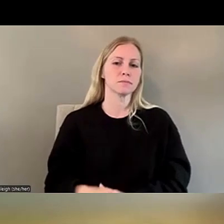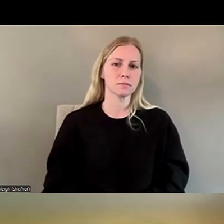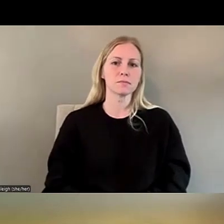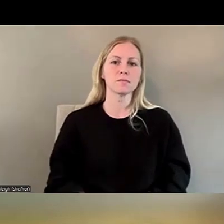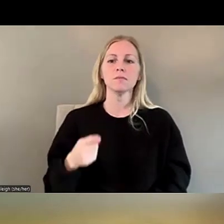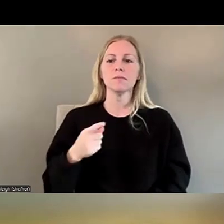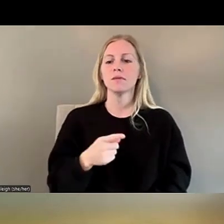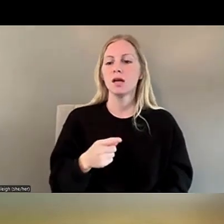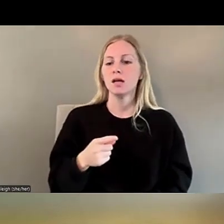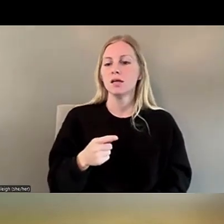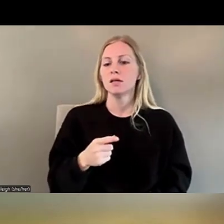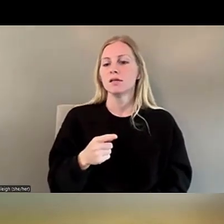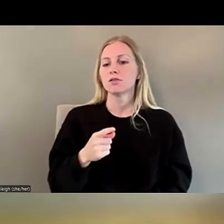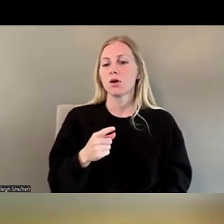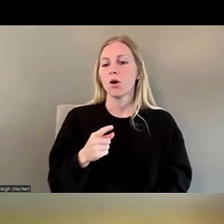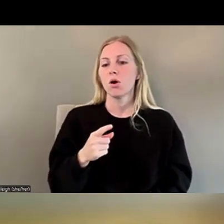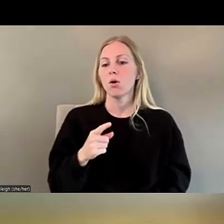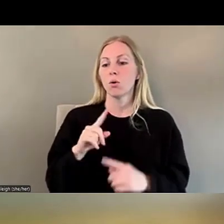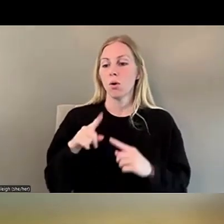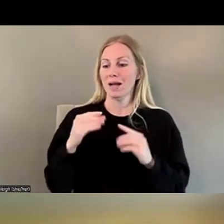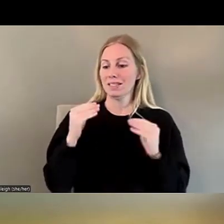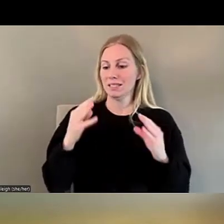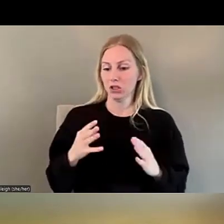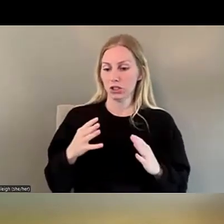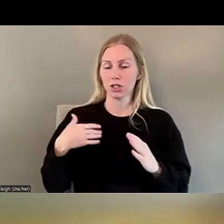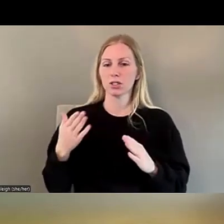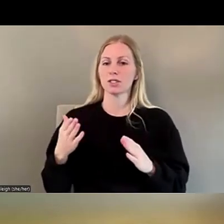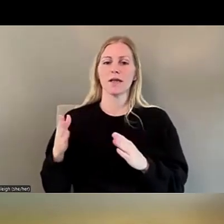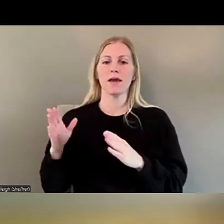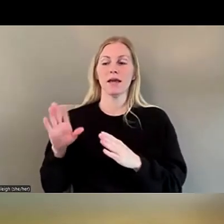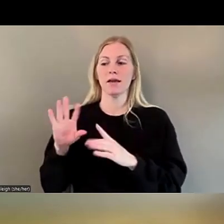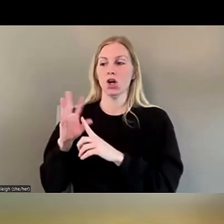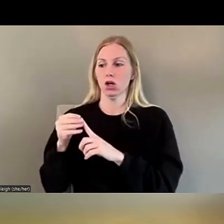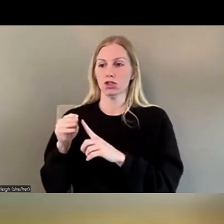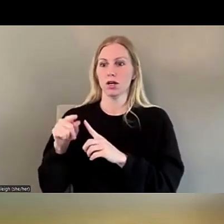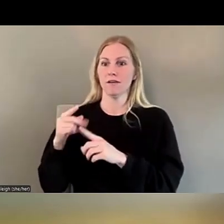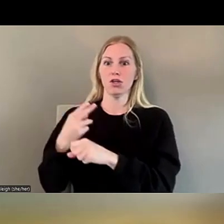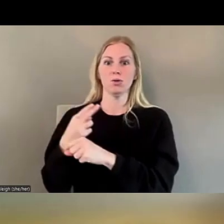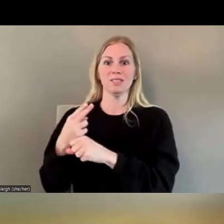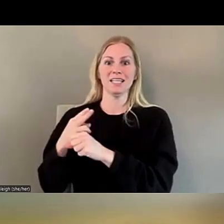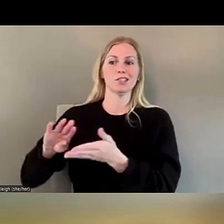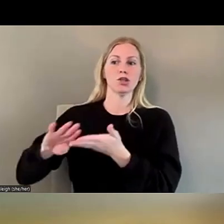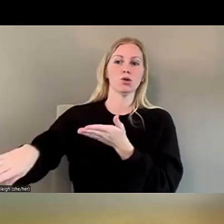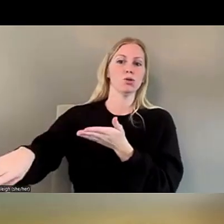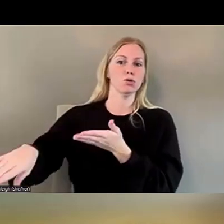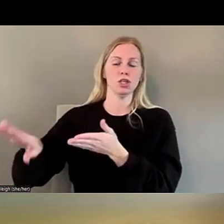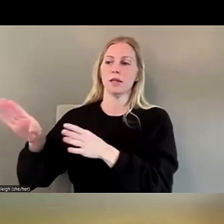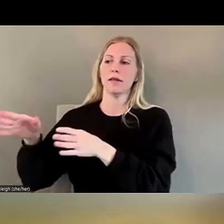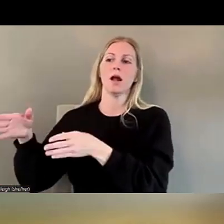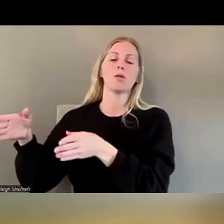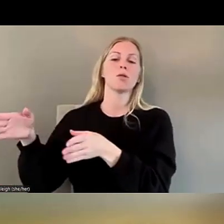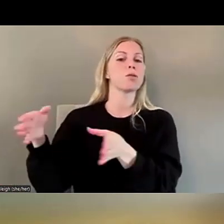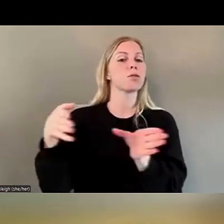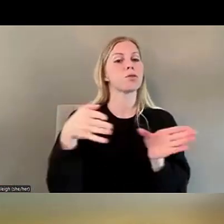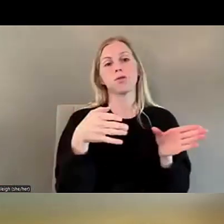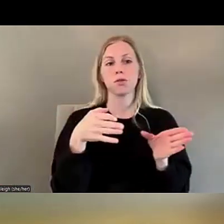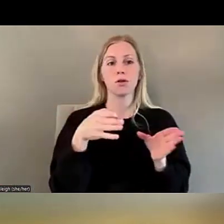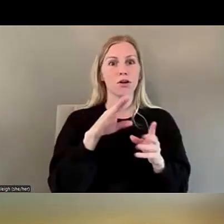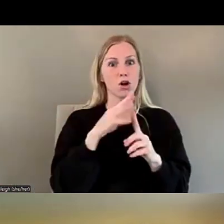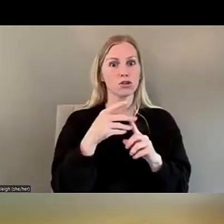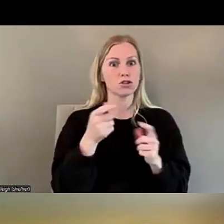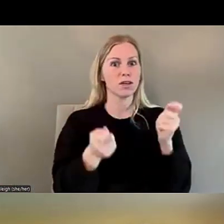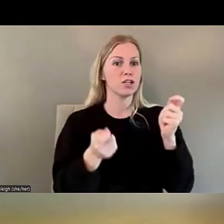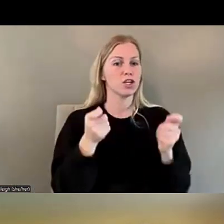that once teachers move away from a culture of using seclusion, it turns out they can manage behavior in